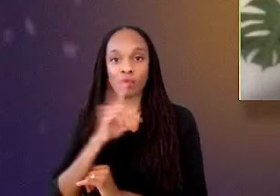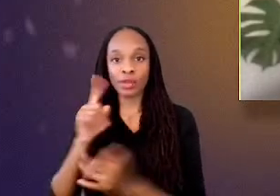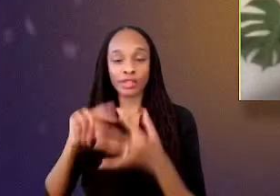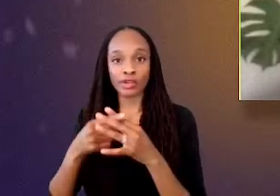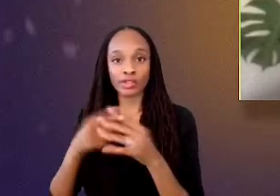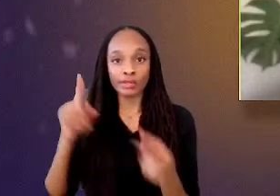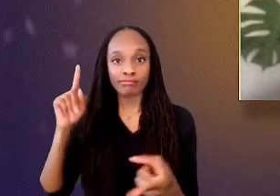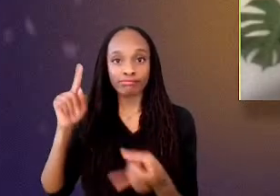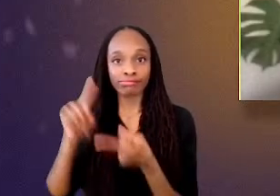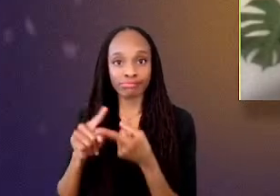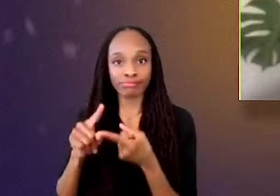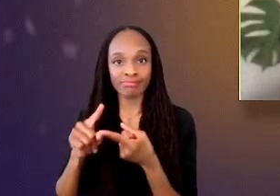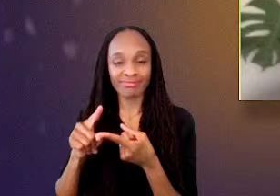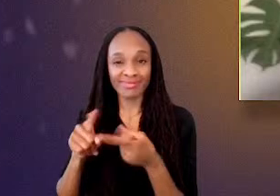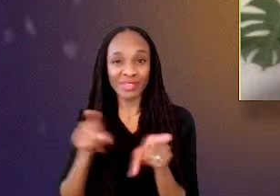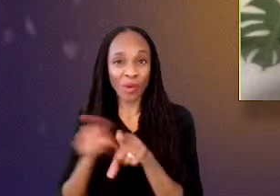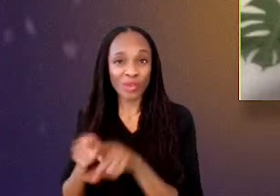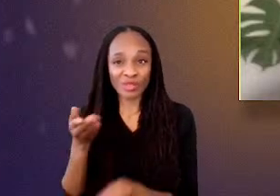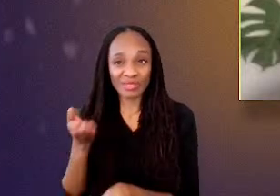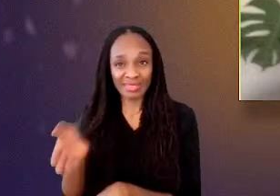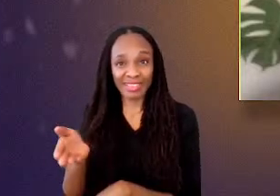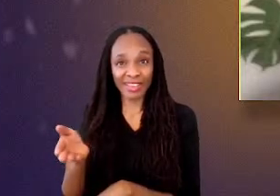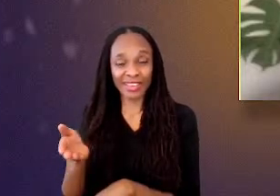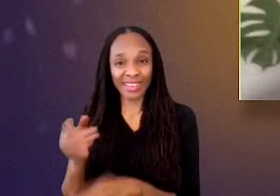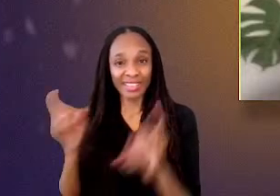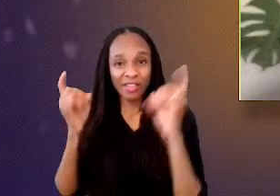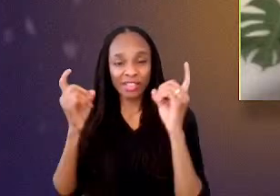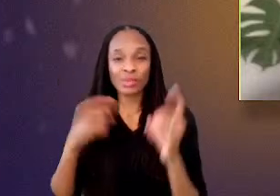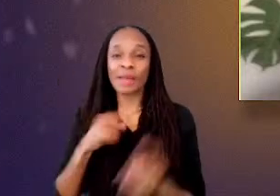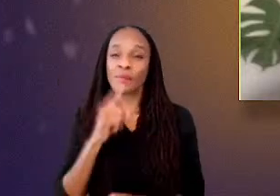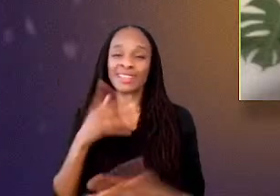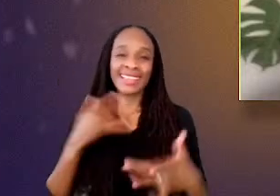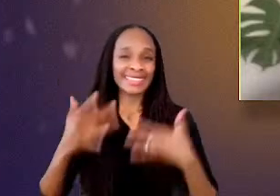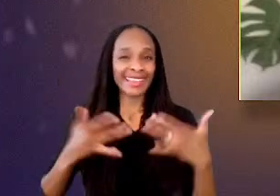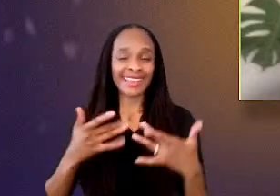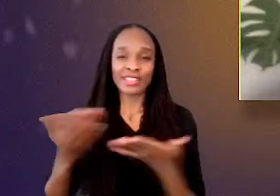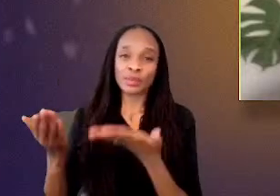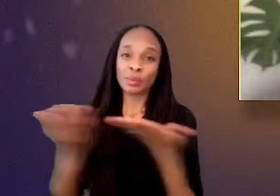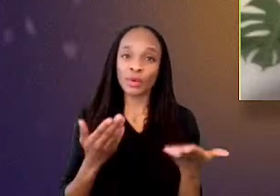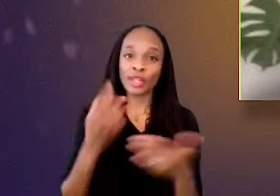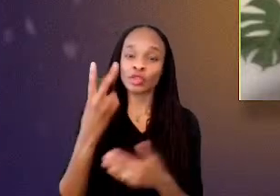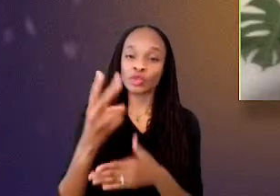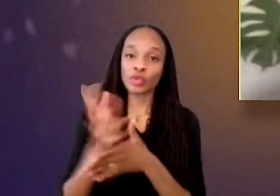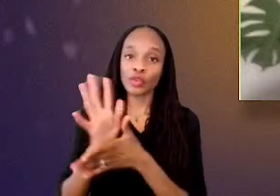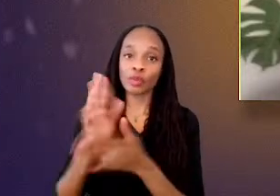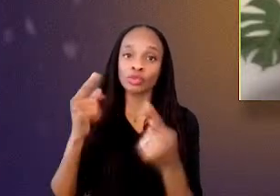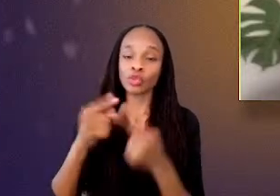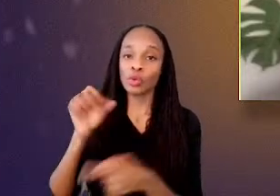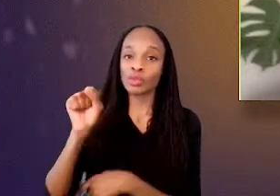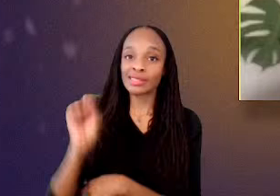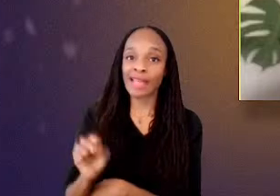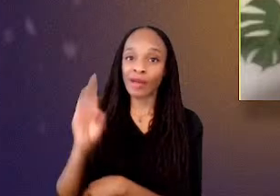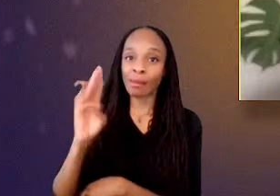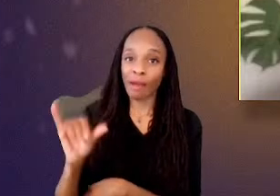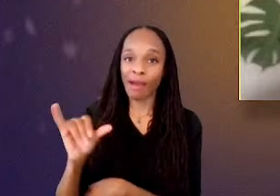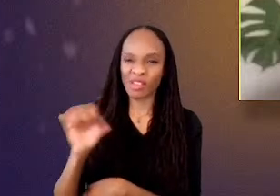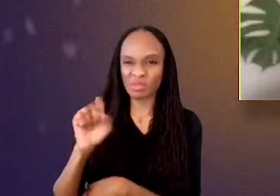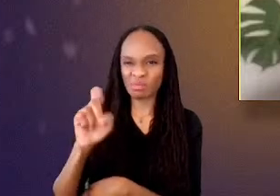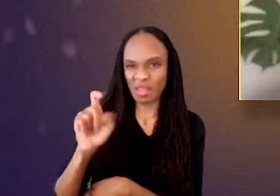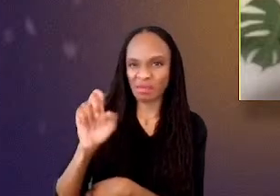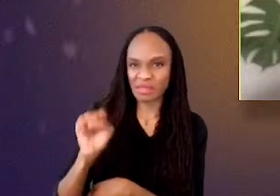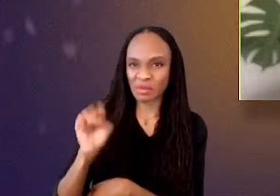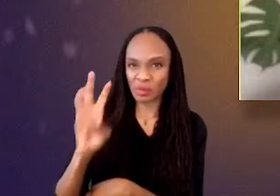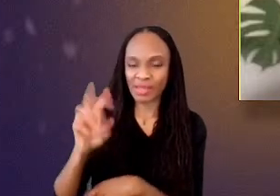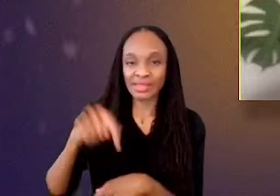festivals, right? So I'm super excited to take two films to South By this year. Only one of them is in competition. There's only